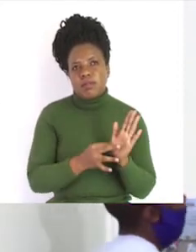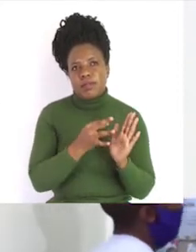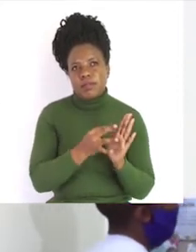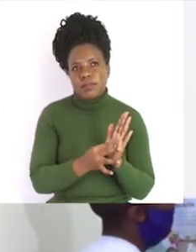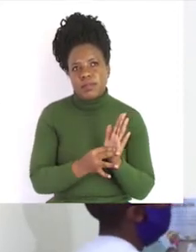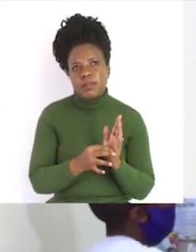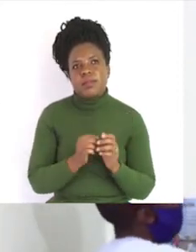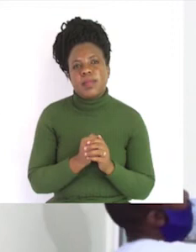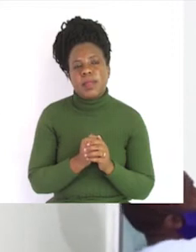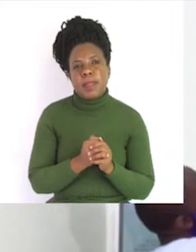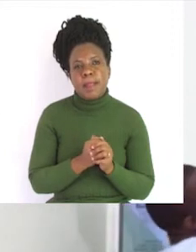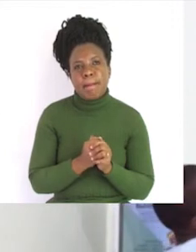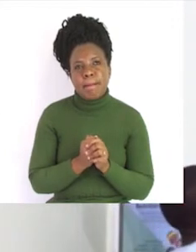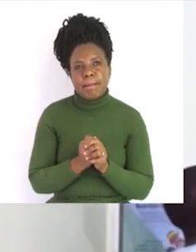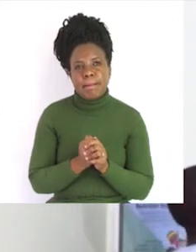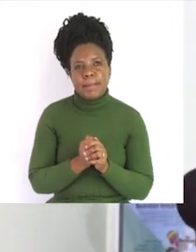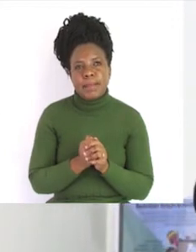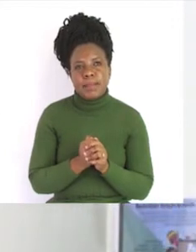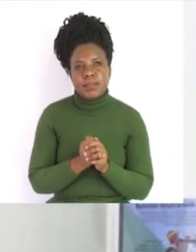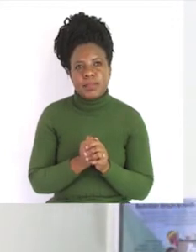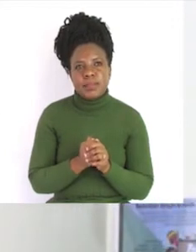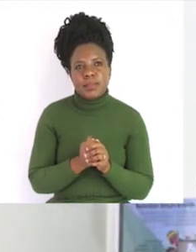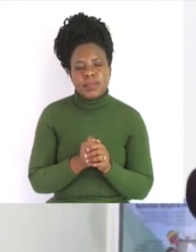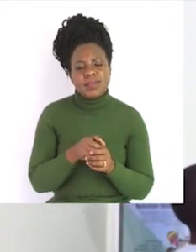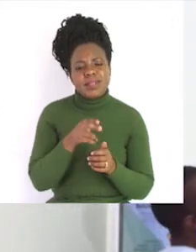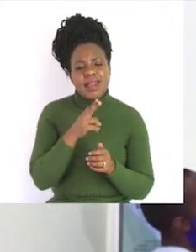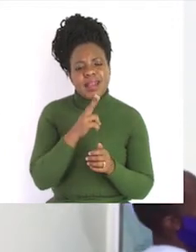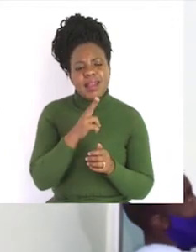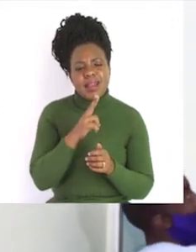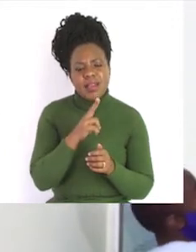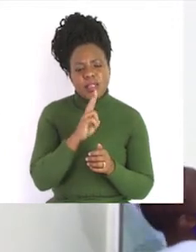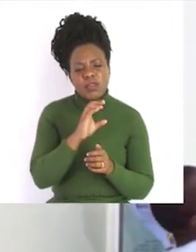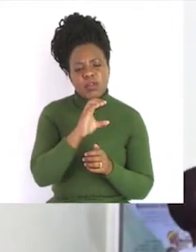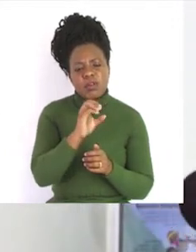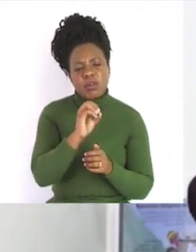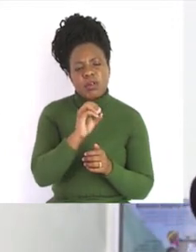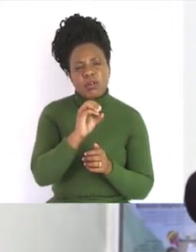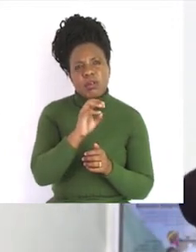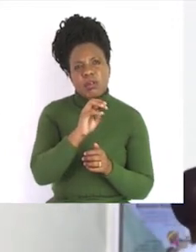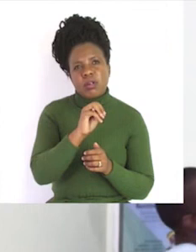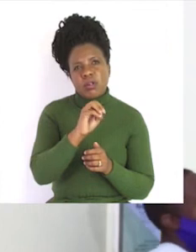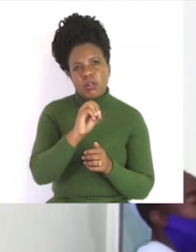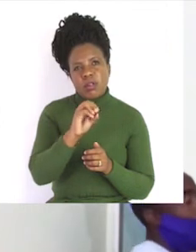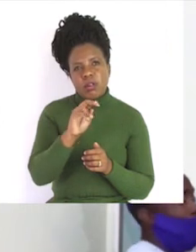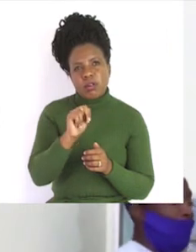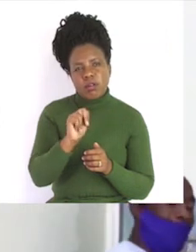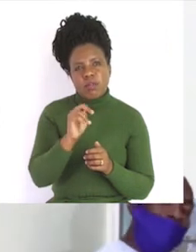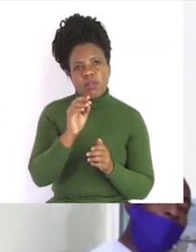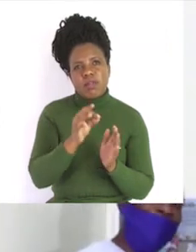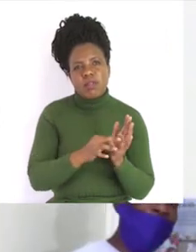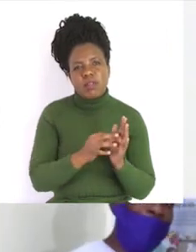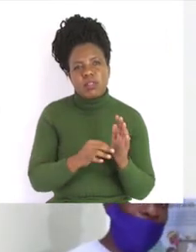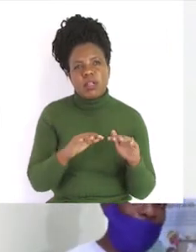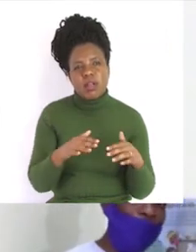now, how do I write this answer as a common fraction? Very easy. First of all, 5. Remember,